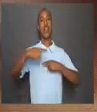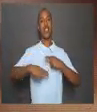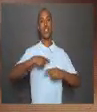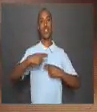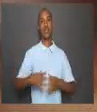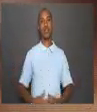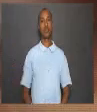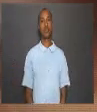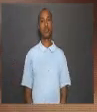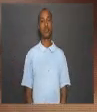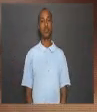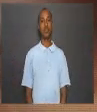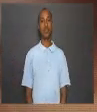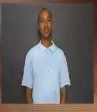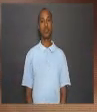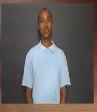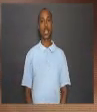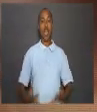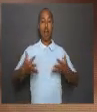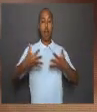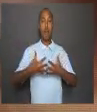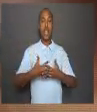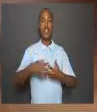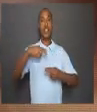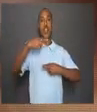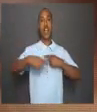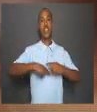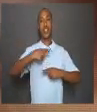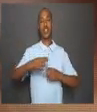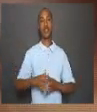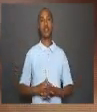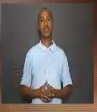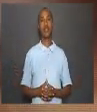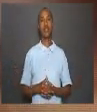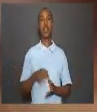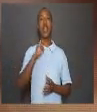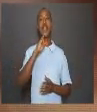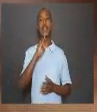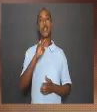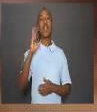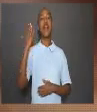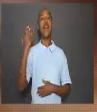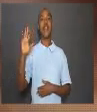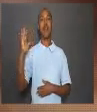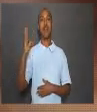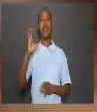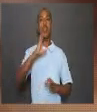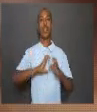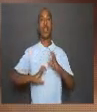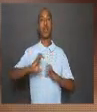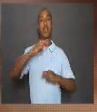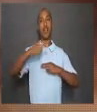reaction. A combination reaction is a kind of